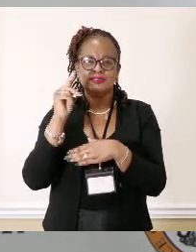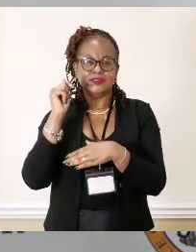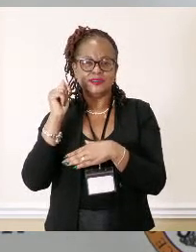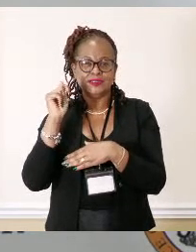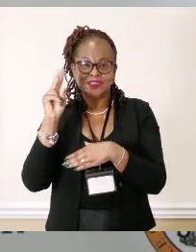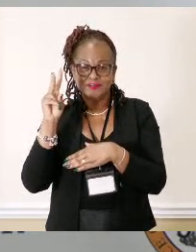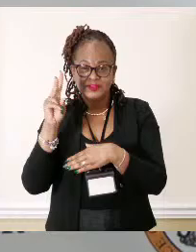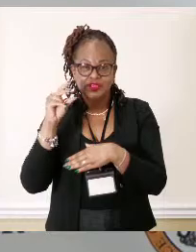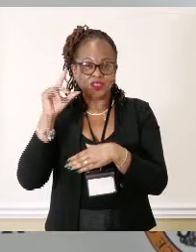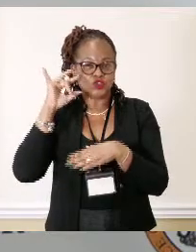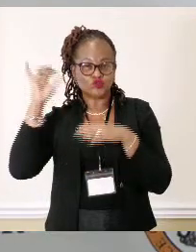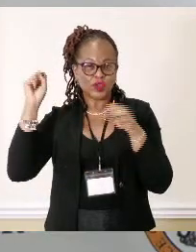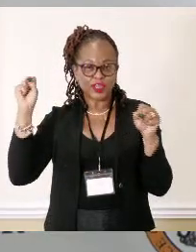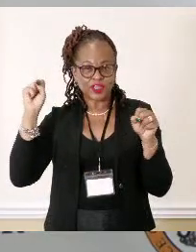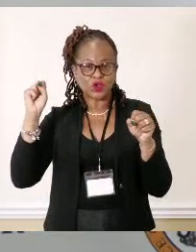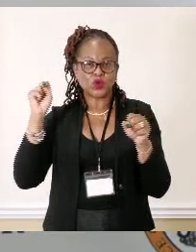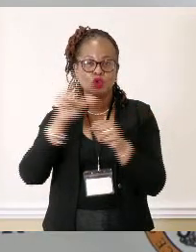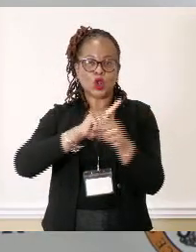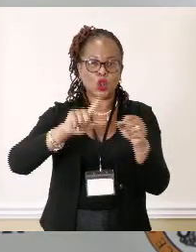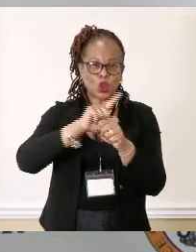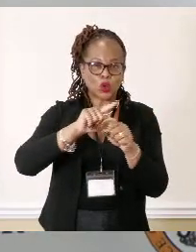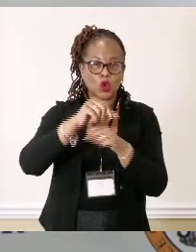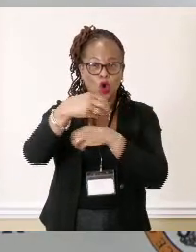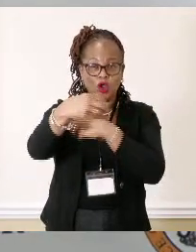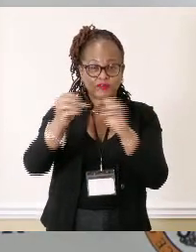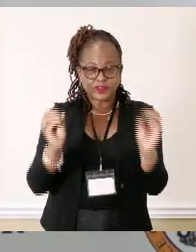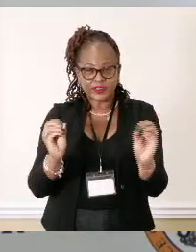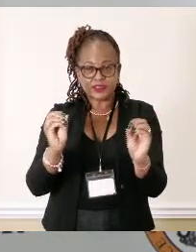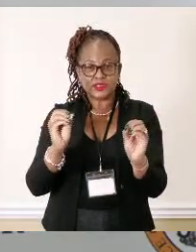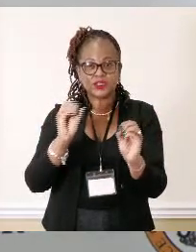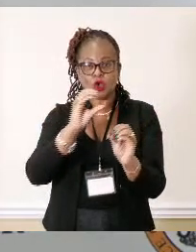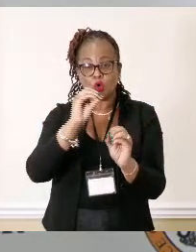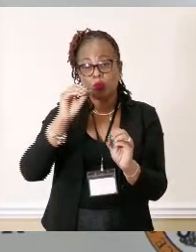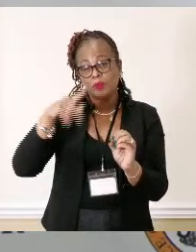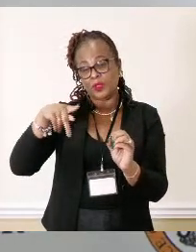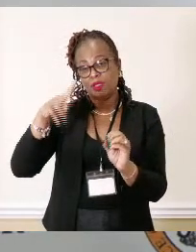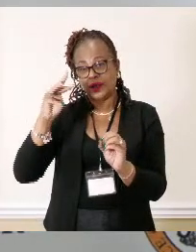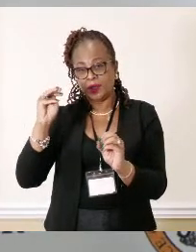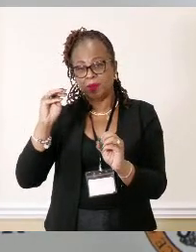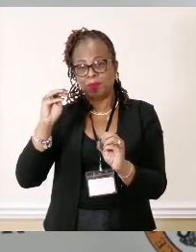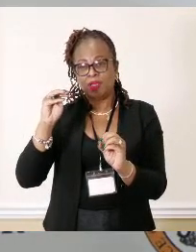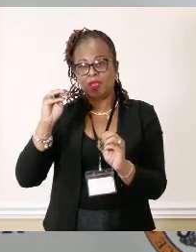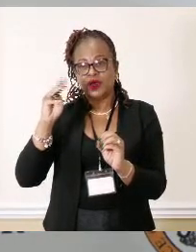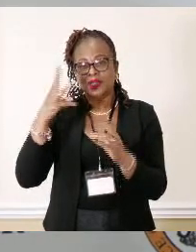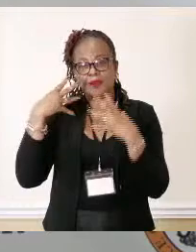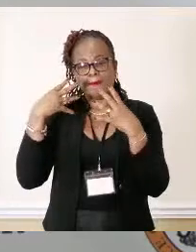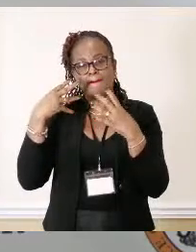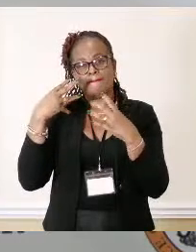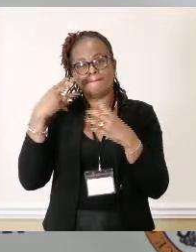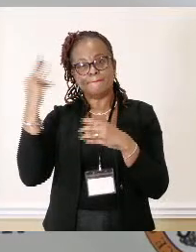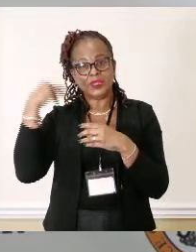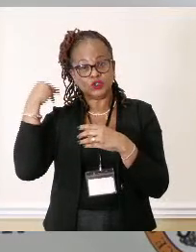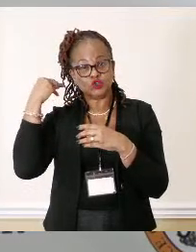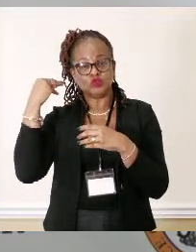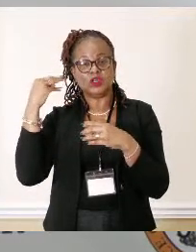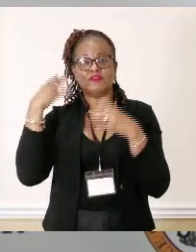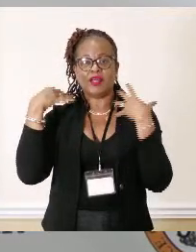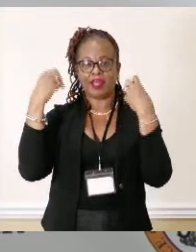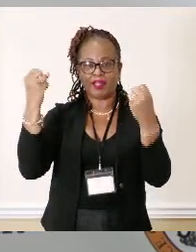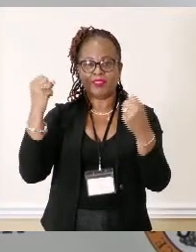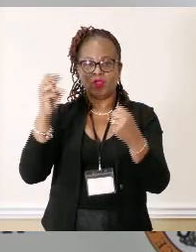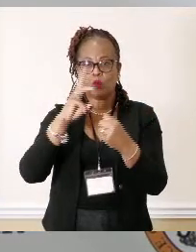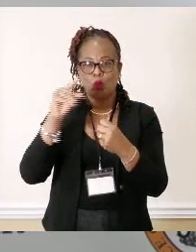your local government office, and the Office of the Prime Minister's and Ministry of Health websites,